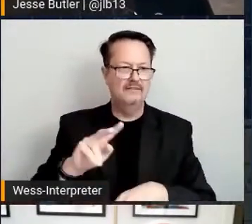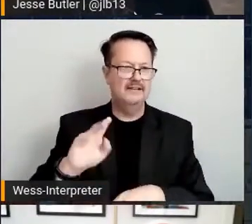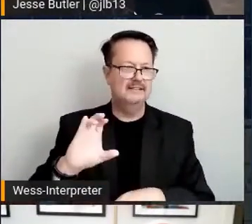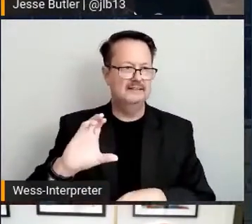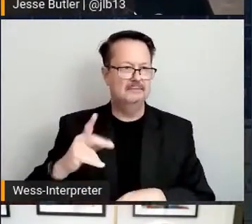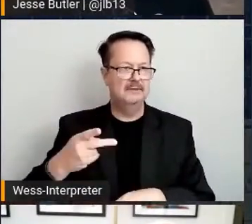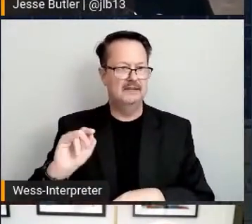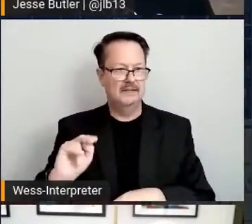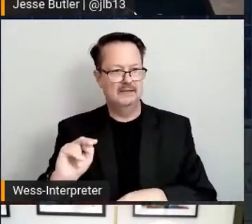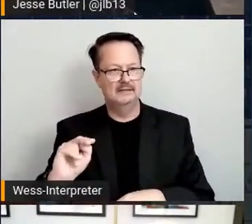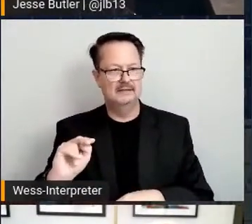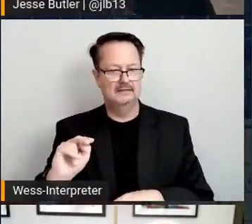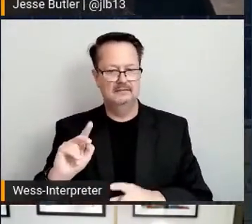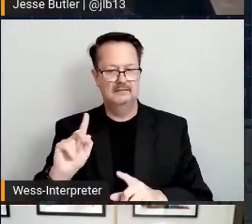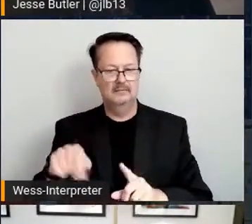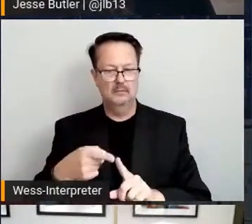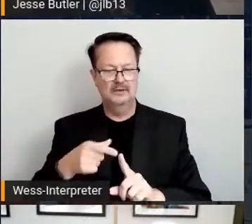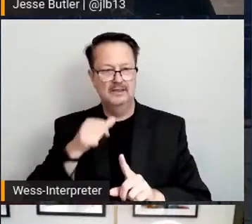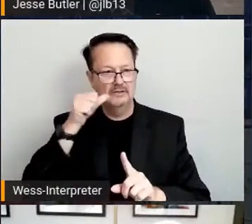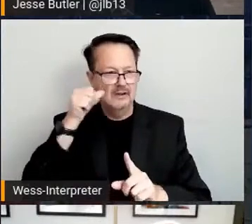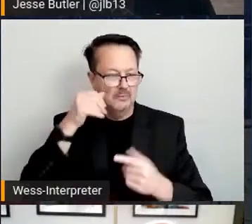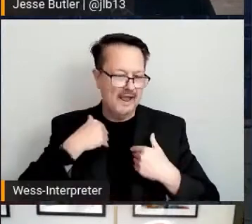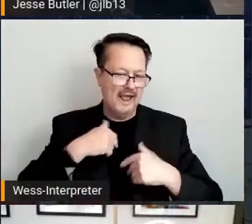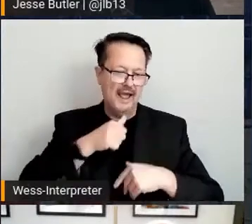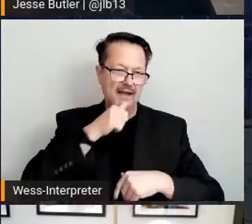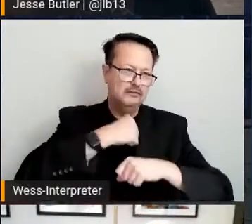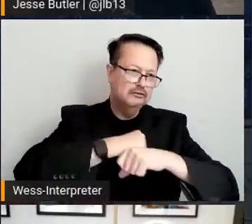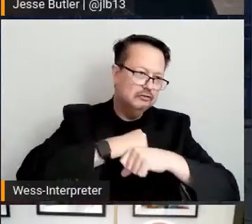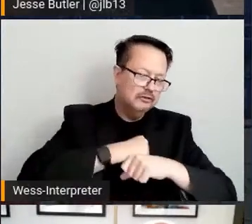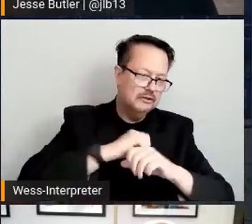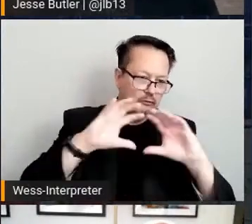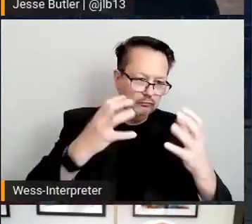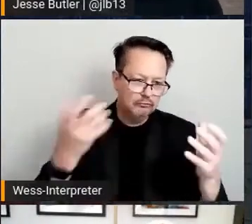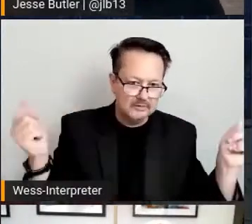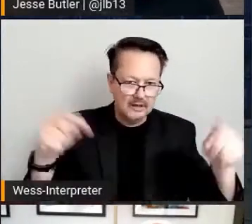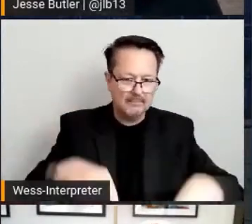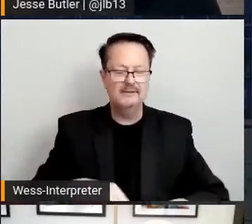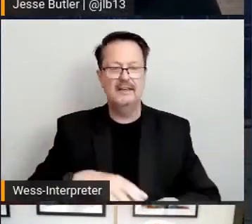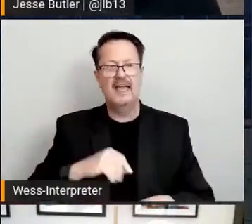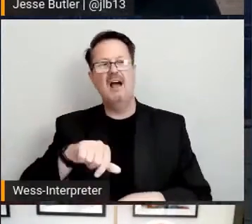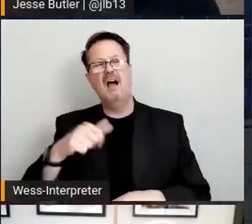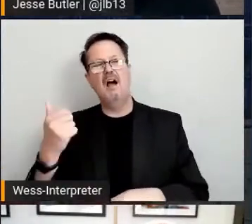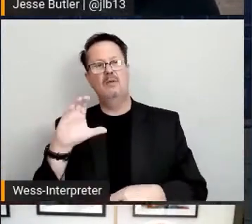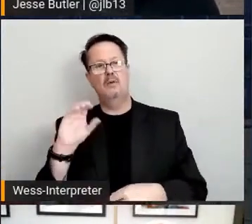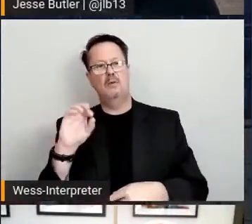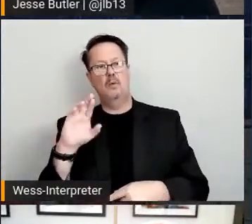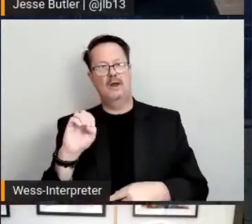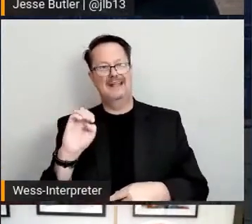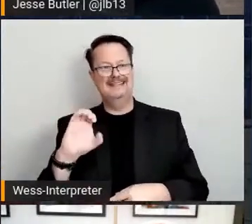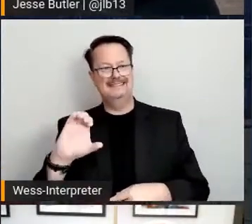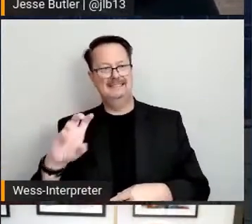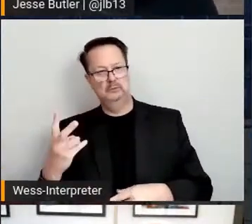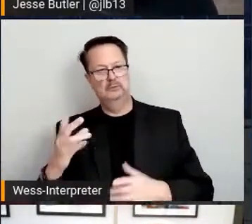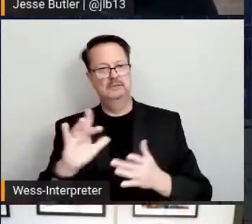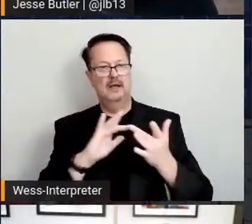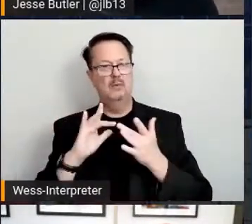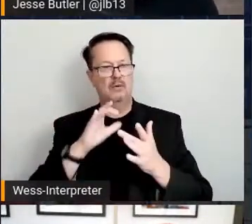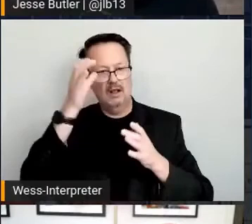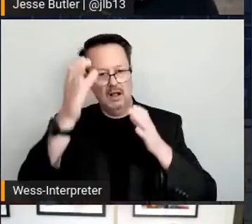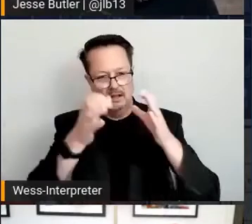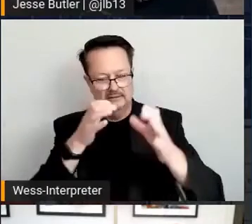yesterday. We've got security groups coming and a number of other core EC2 networking concepts,